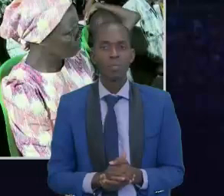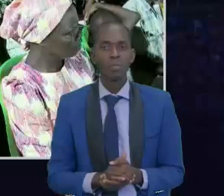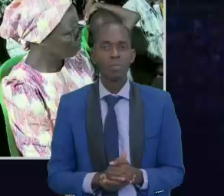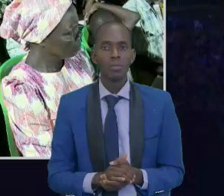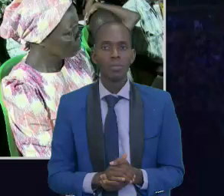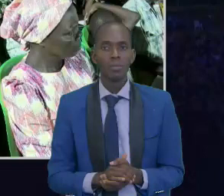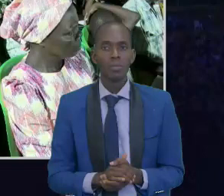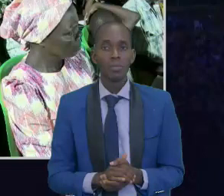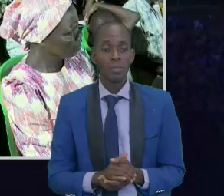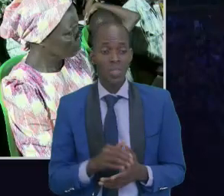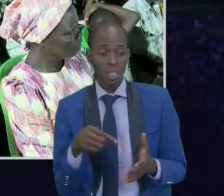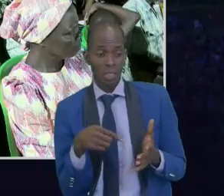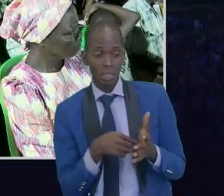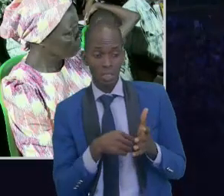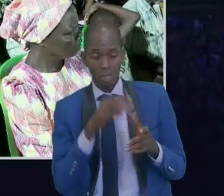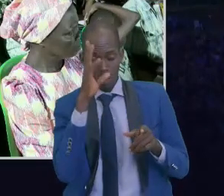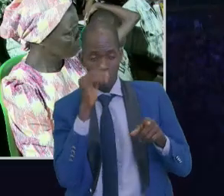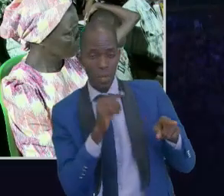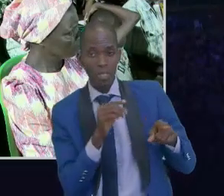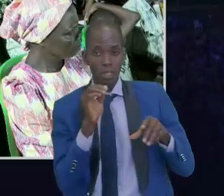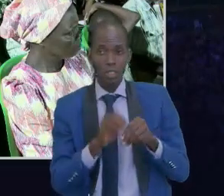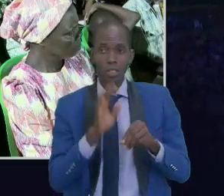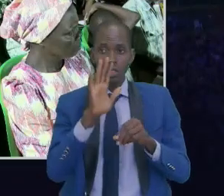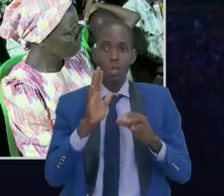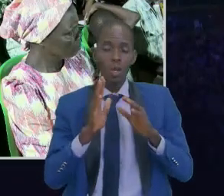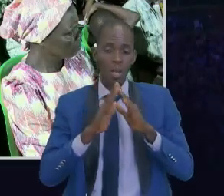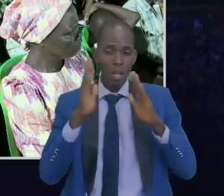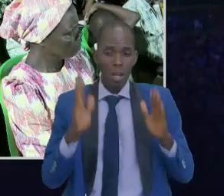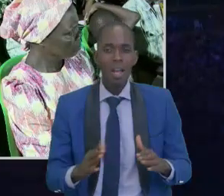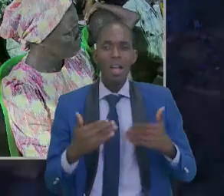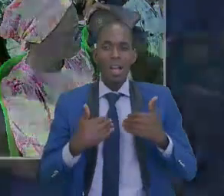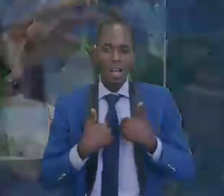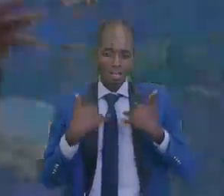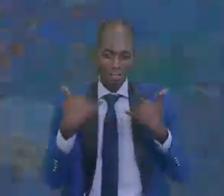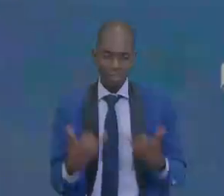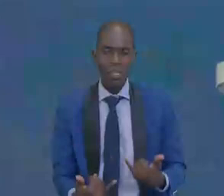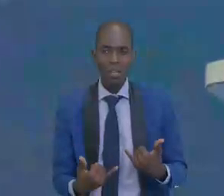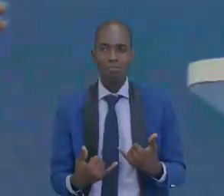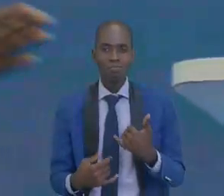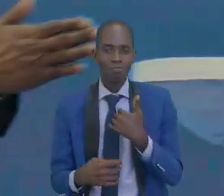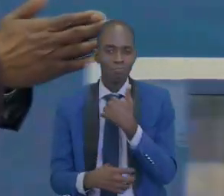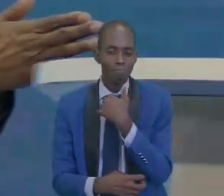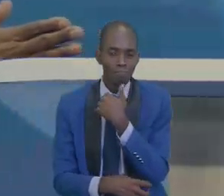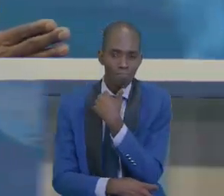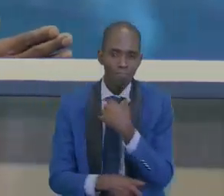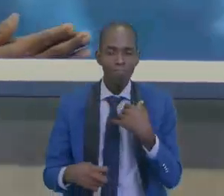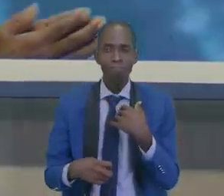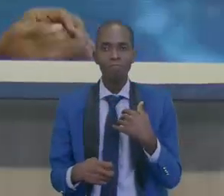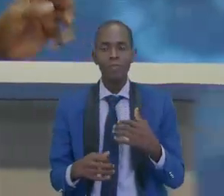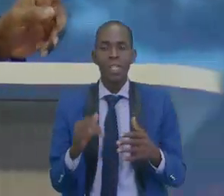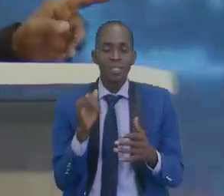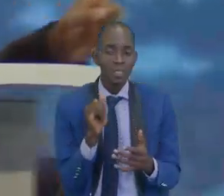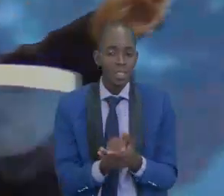This man in your palace has now taken that woman, and they're living